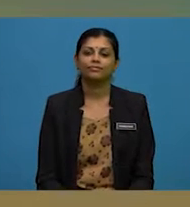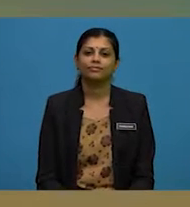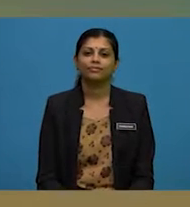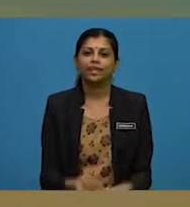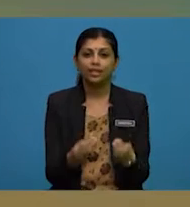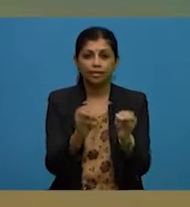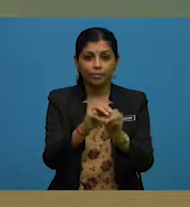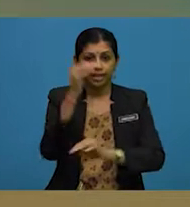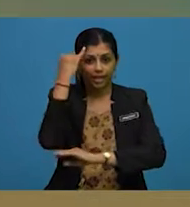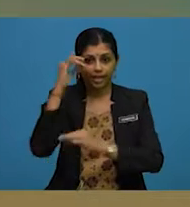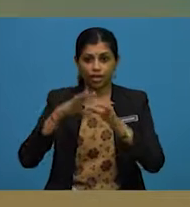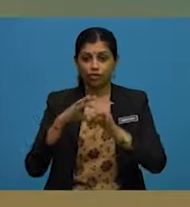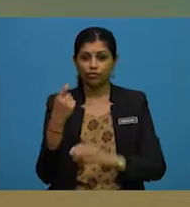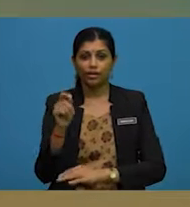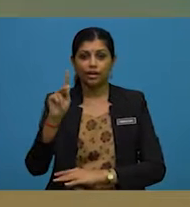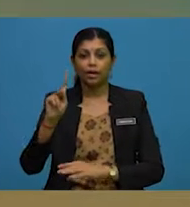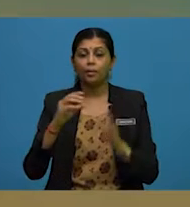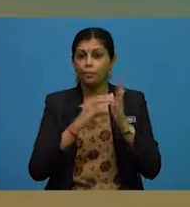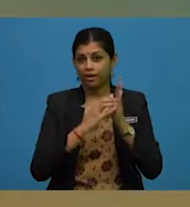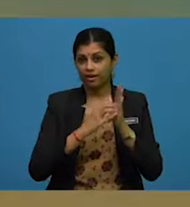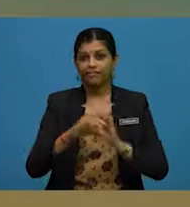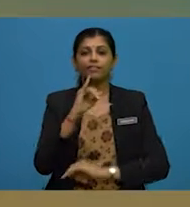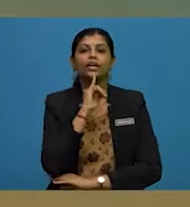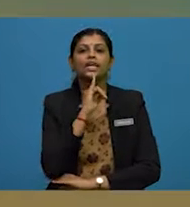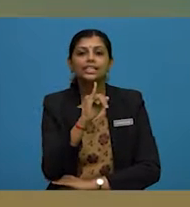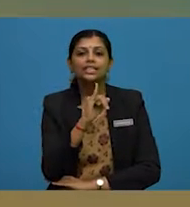The main idea of the paragraph is...